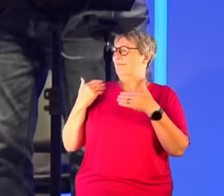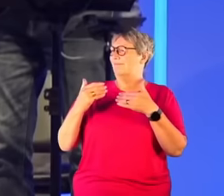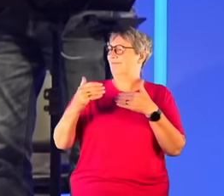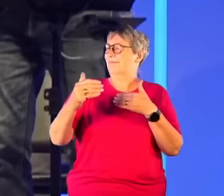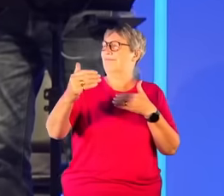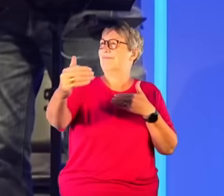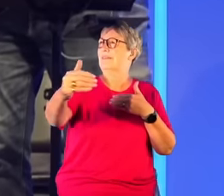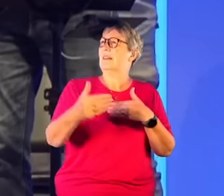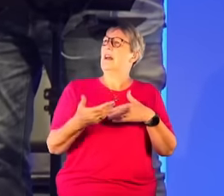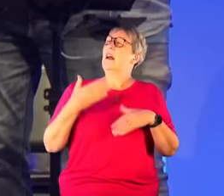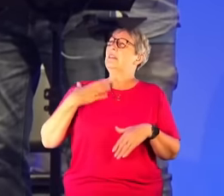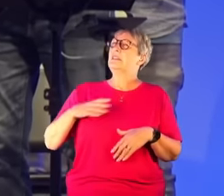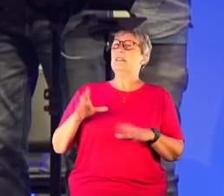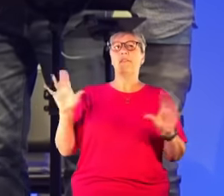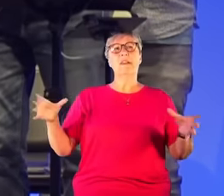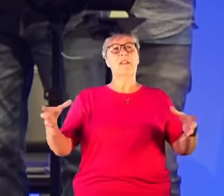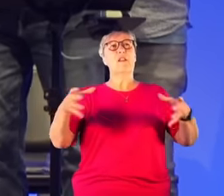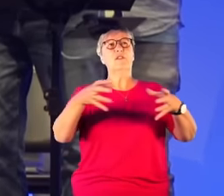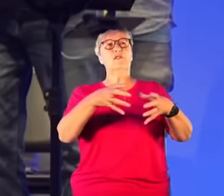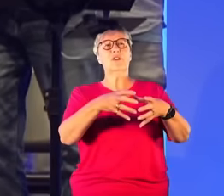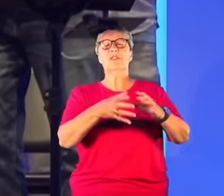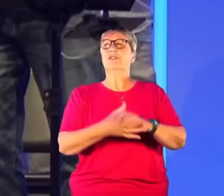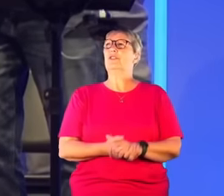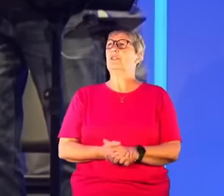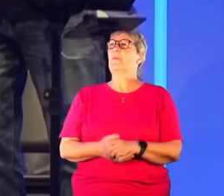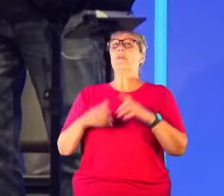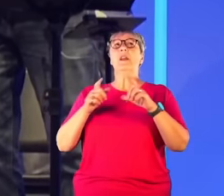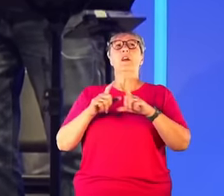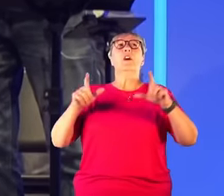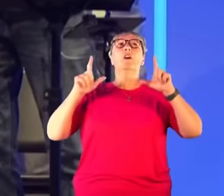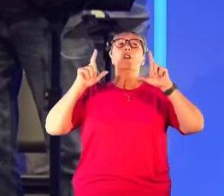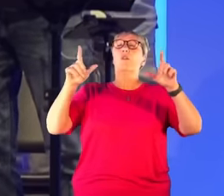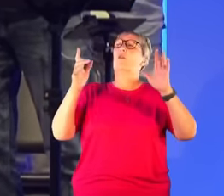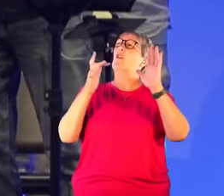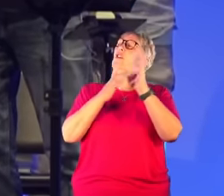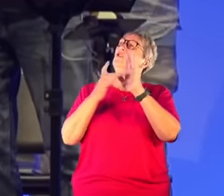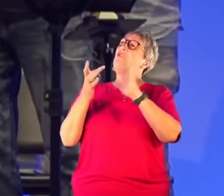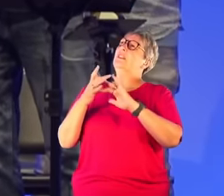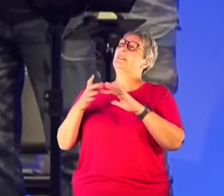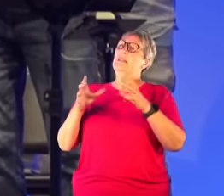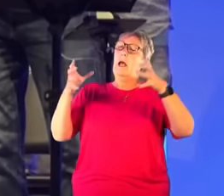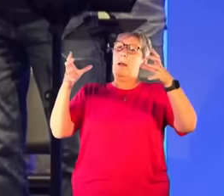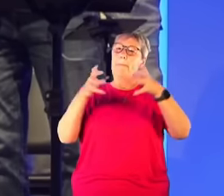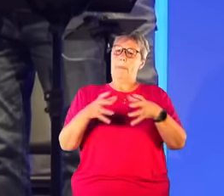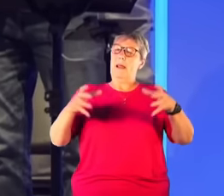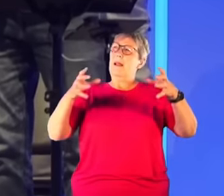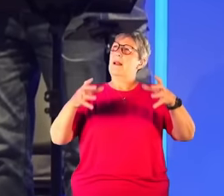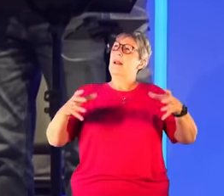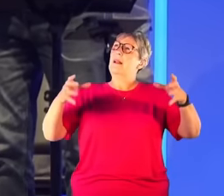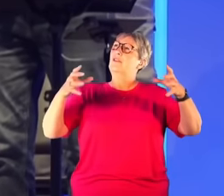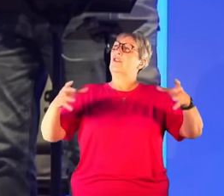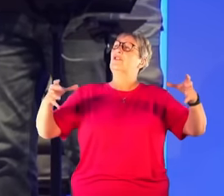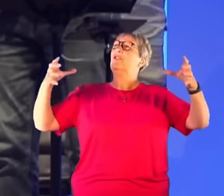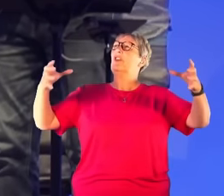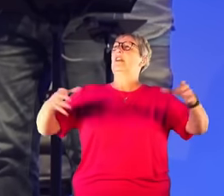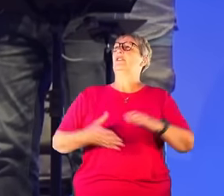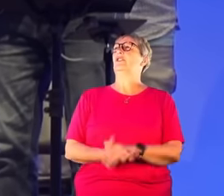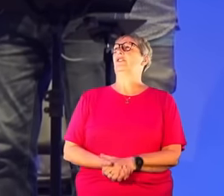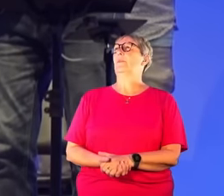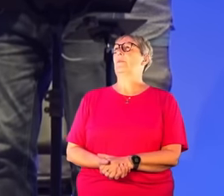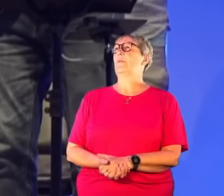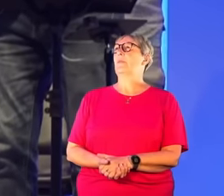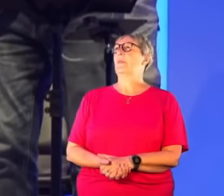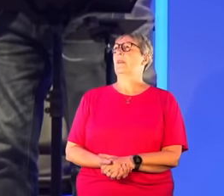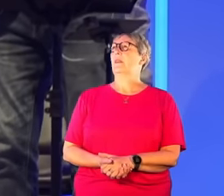of serving the church. So it's that one, Lord Jesus, build your church today. That the words of